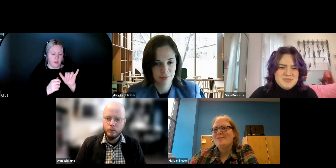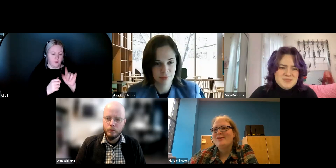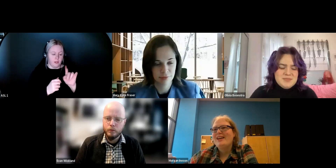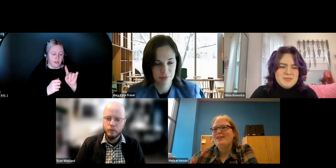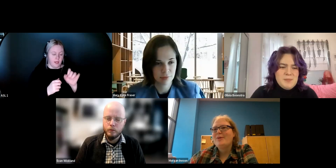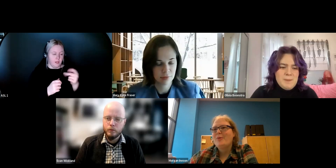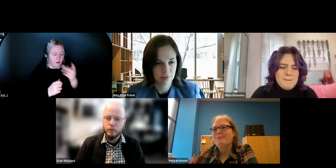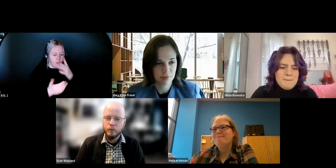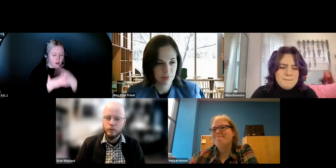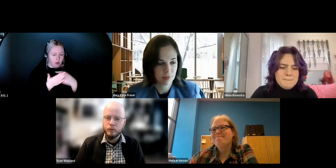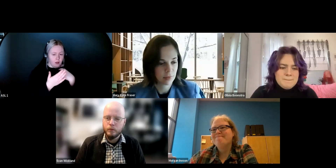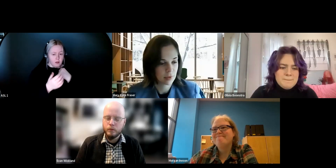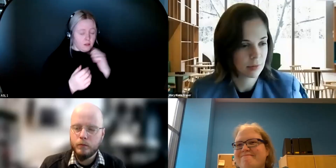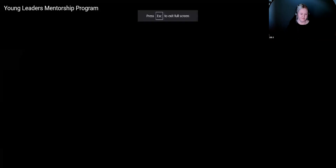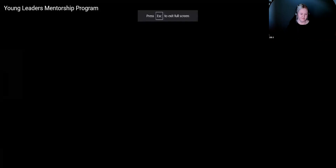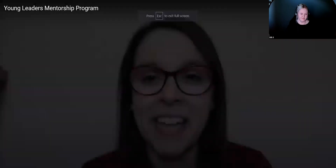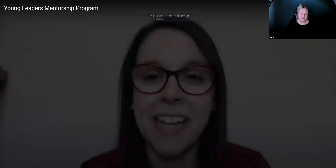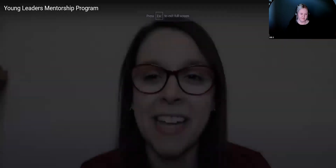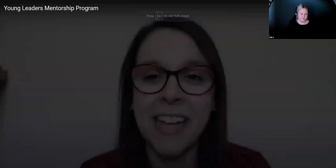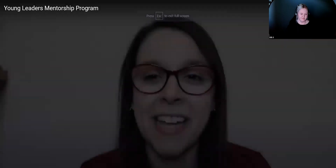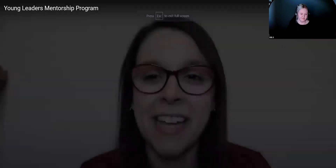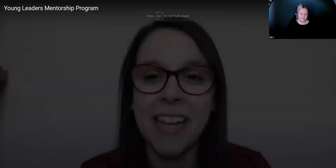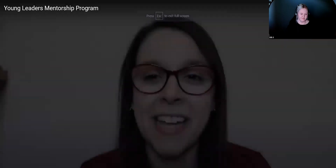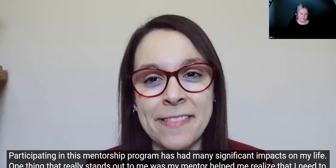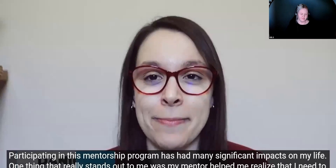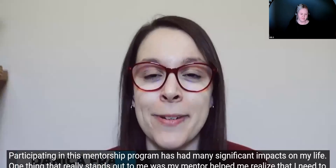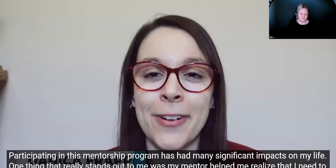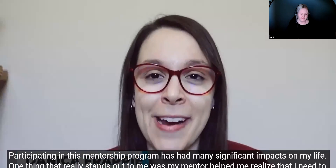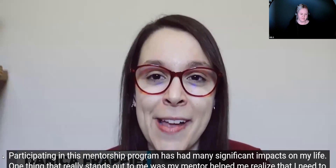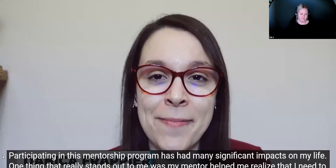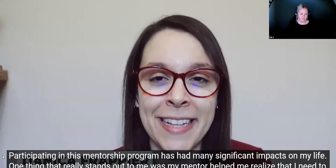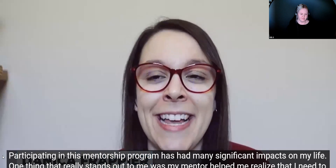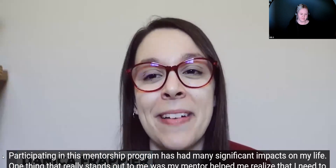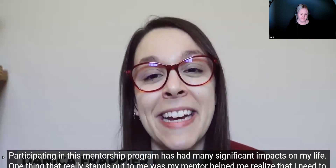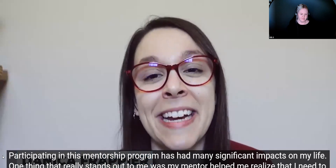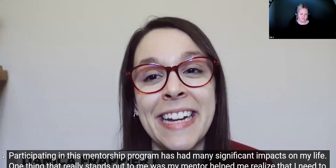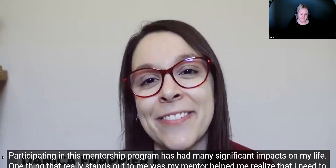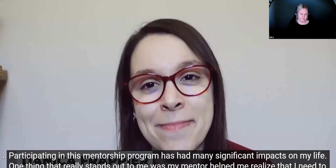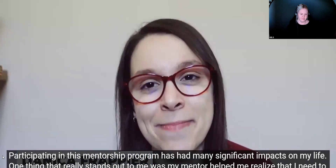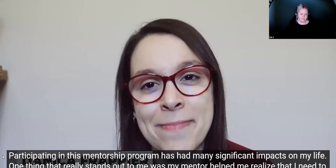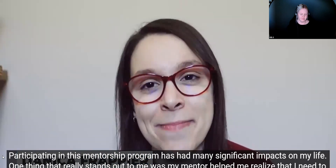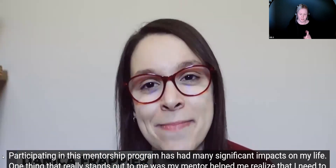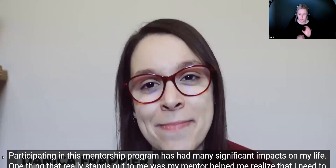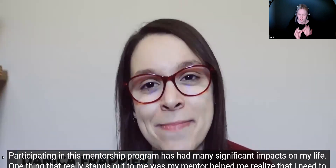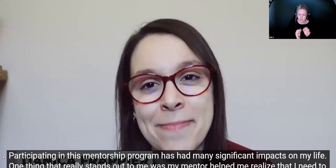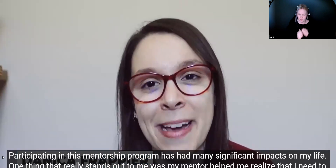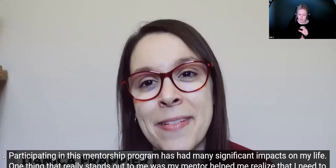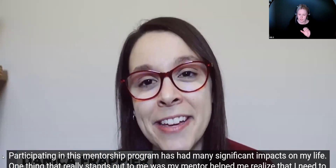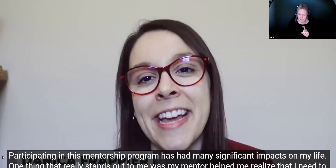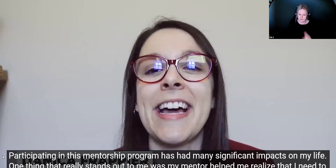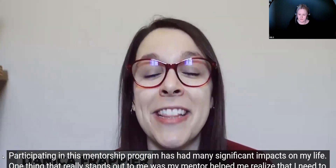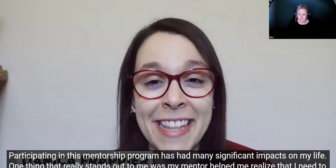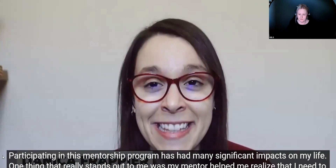talk about that a little bit more. Participating in this mentorship program has had many significant impacts on my life.